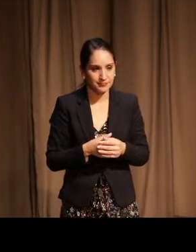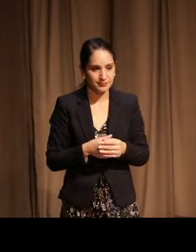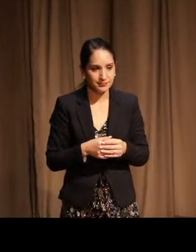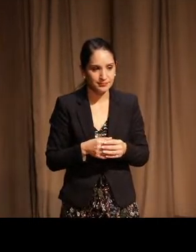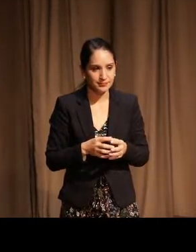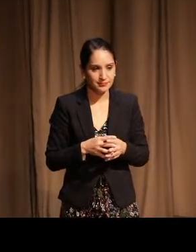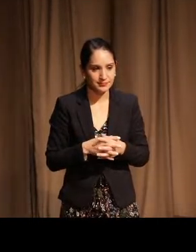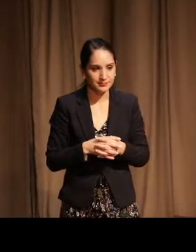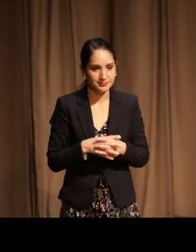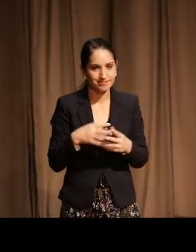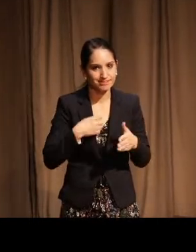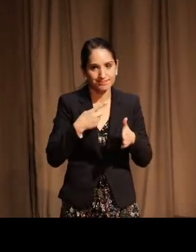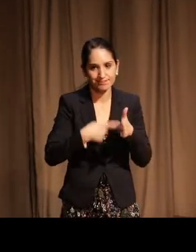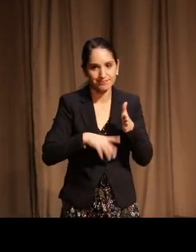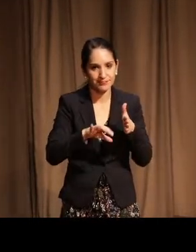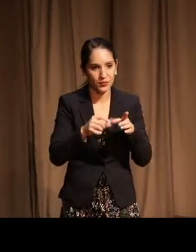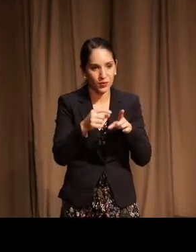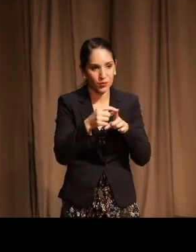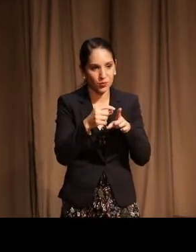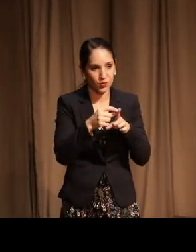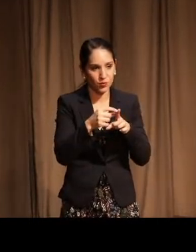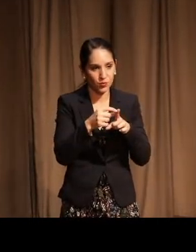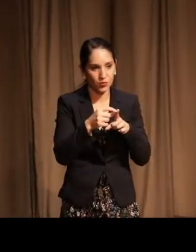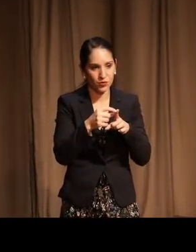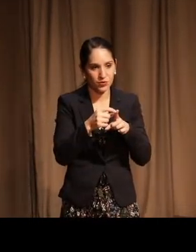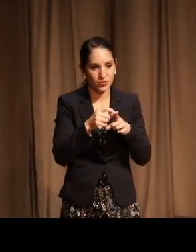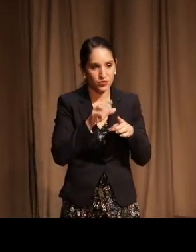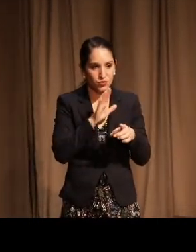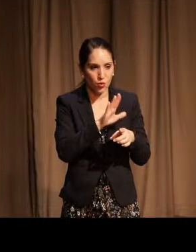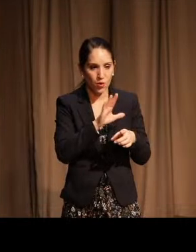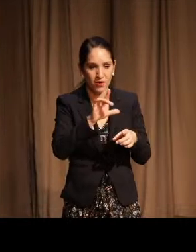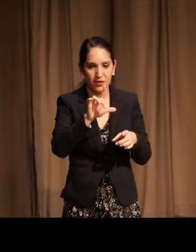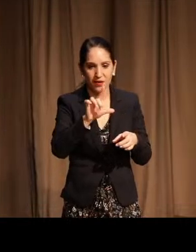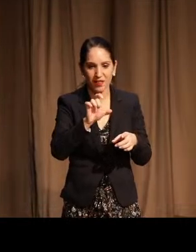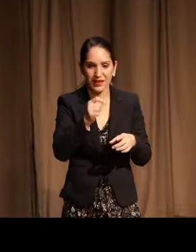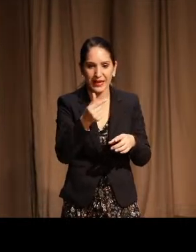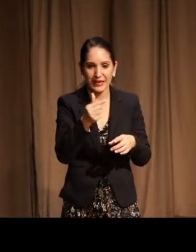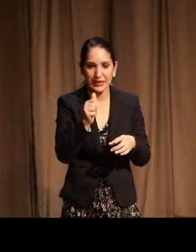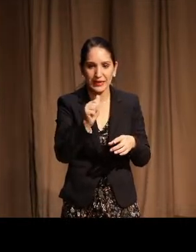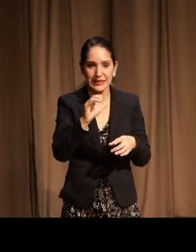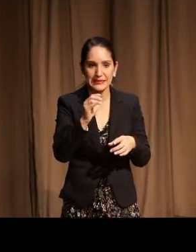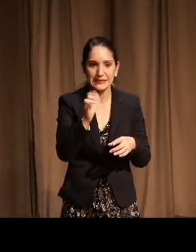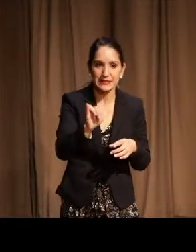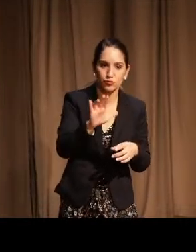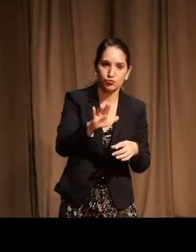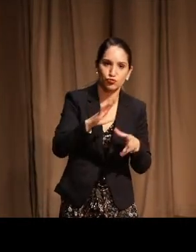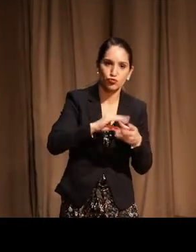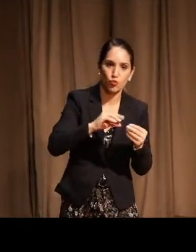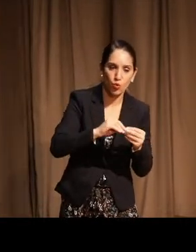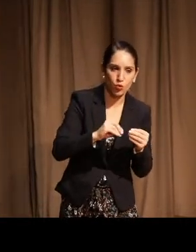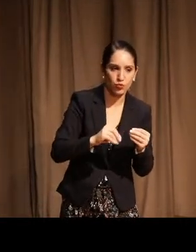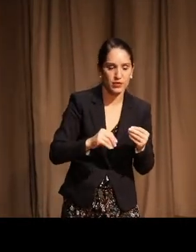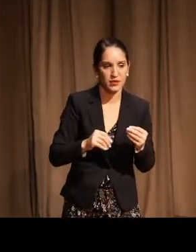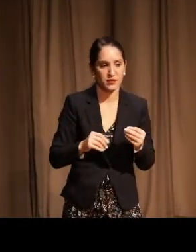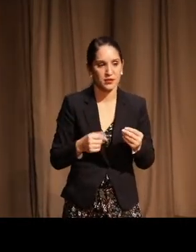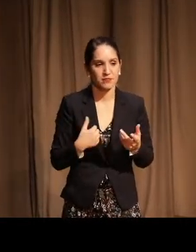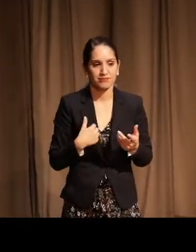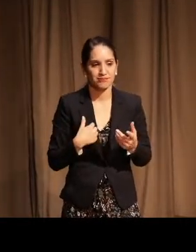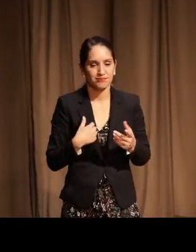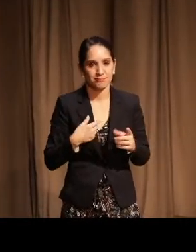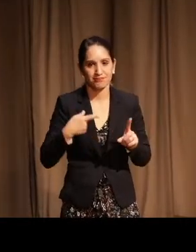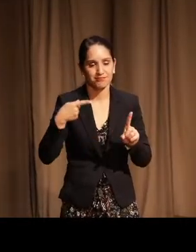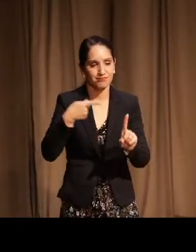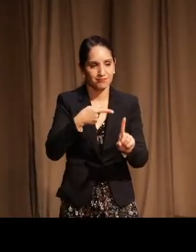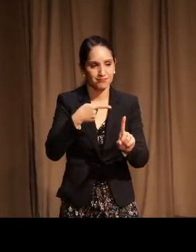of the word like like legacy or something, like I guess one part of it maybe is like kind of like